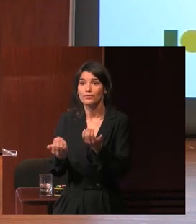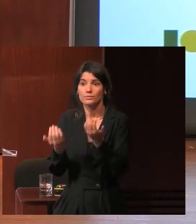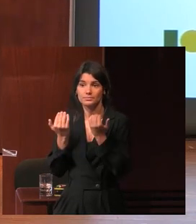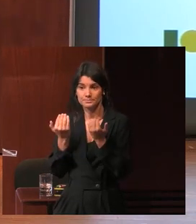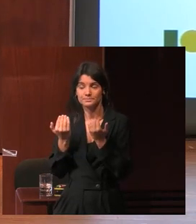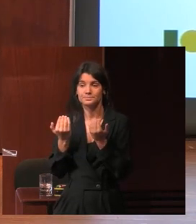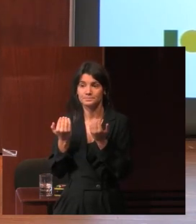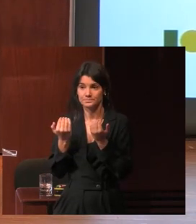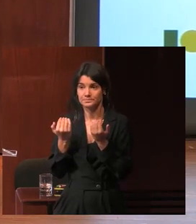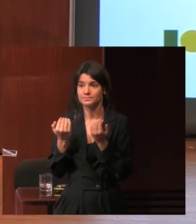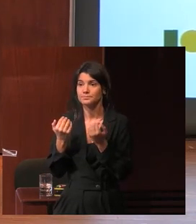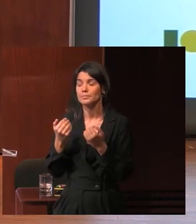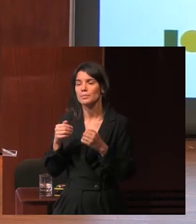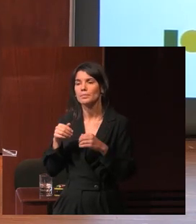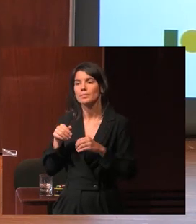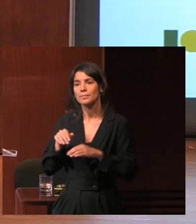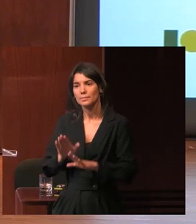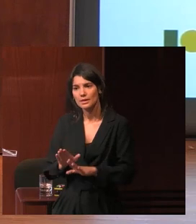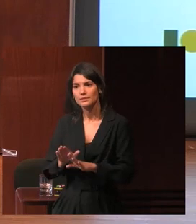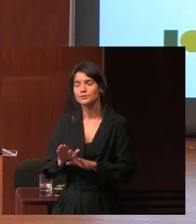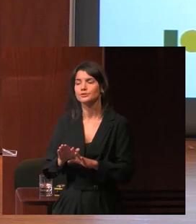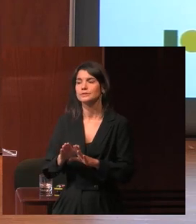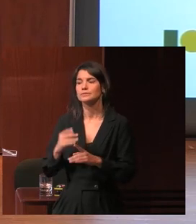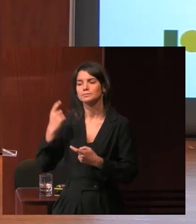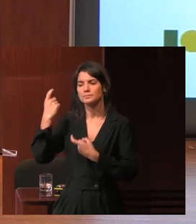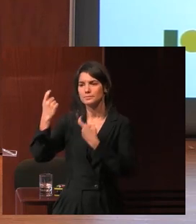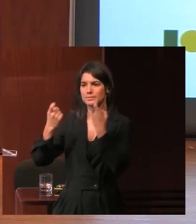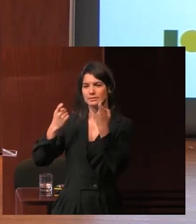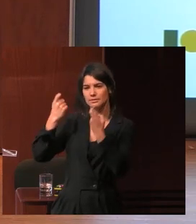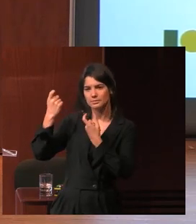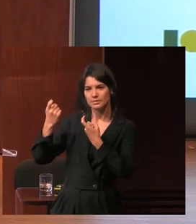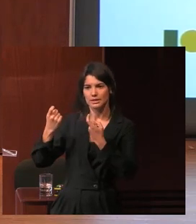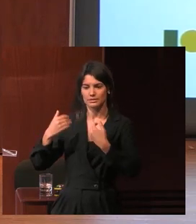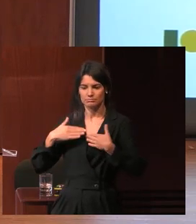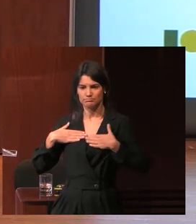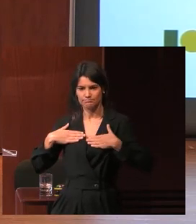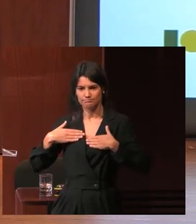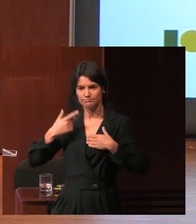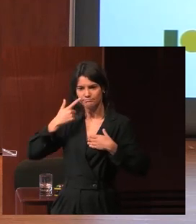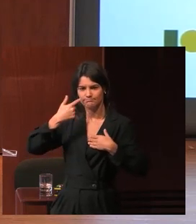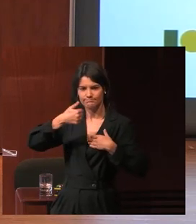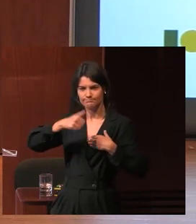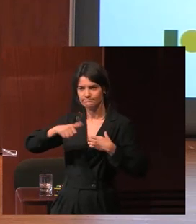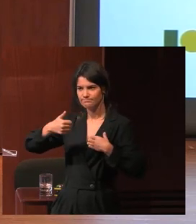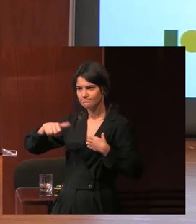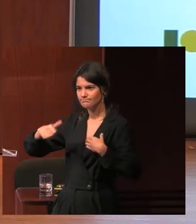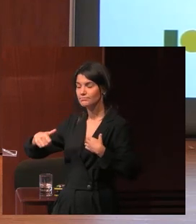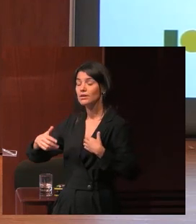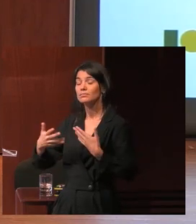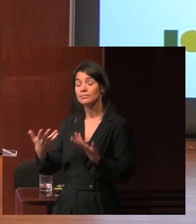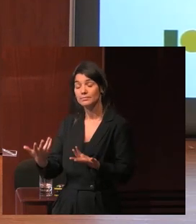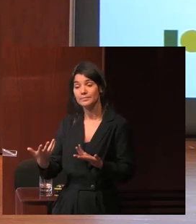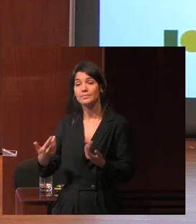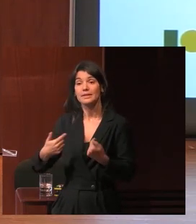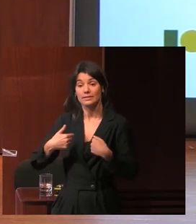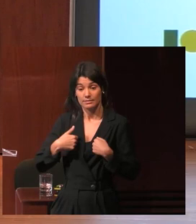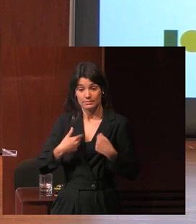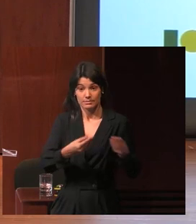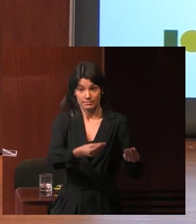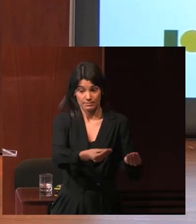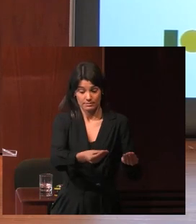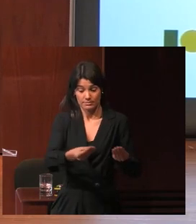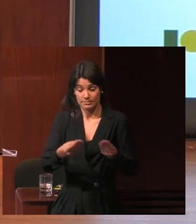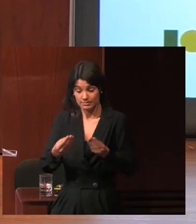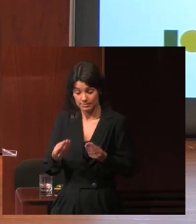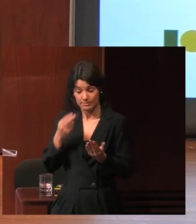But the critical thinking is that you should check whether this information is correct. Check by